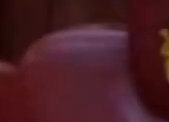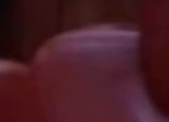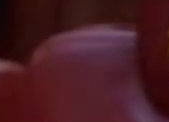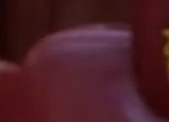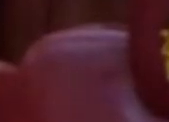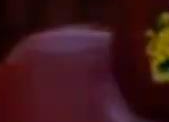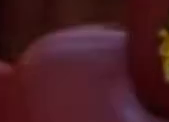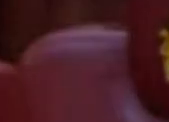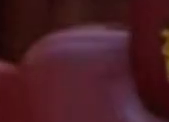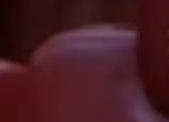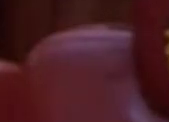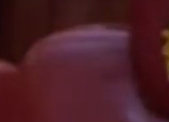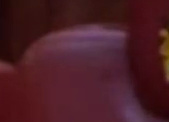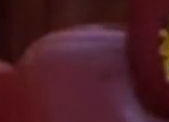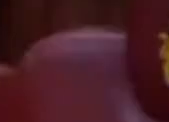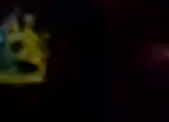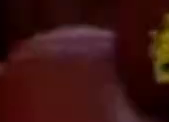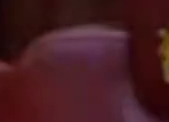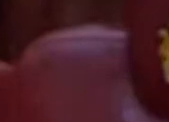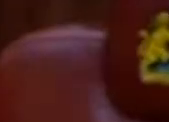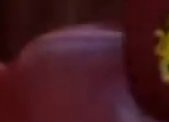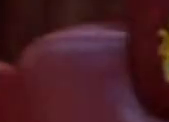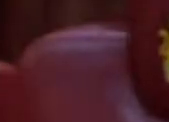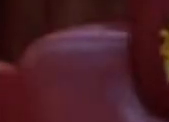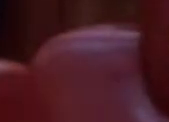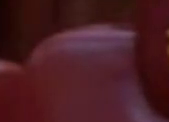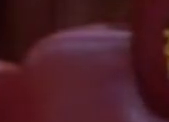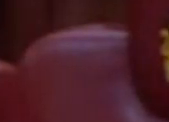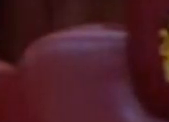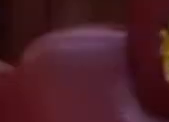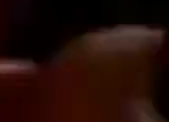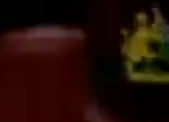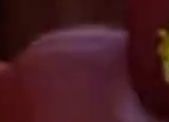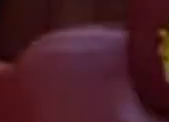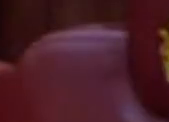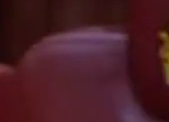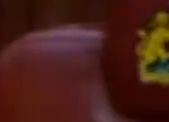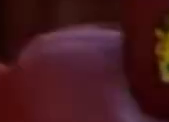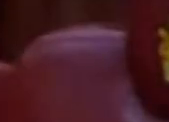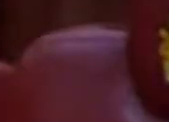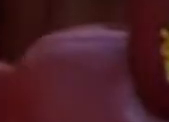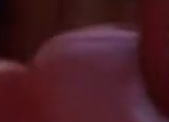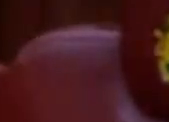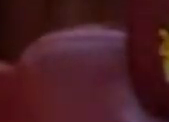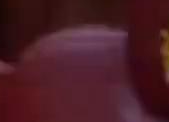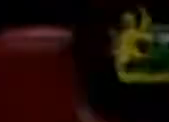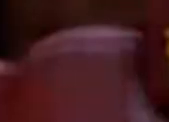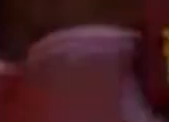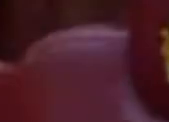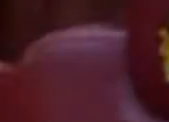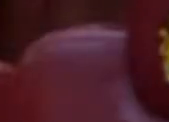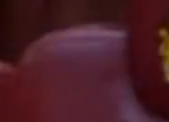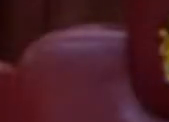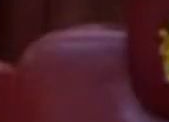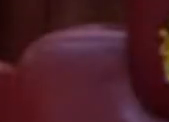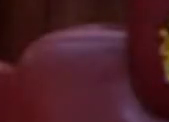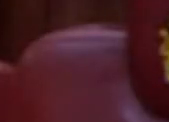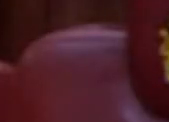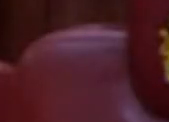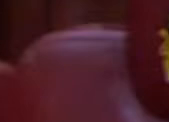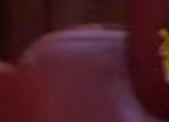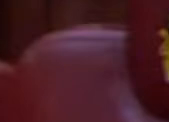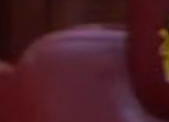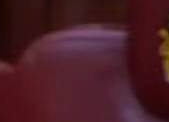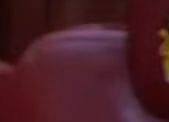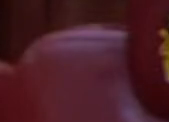it is still better now that we are going to festivities that Kenyans do perform much better, because when Kenyans help the